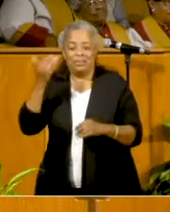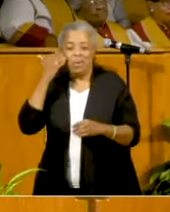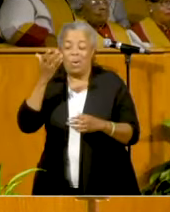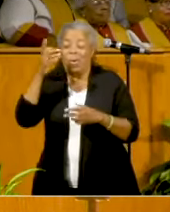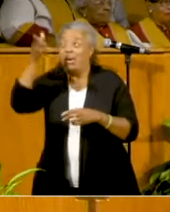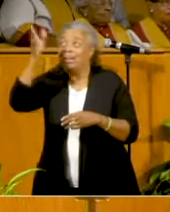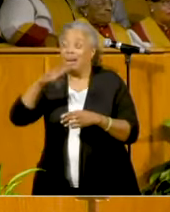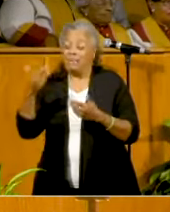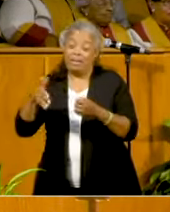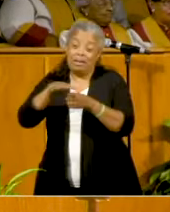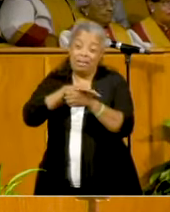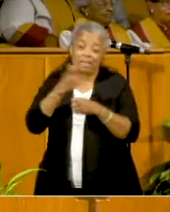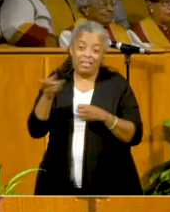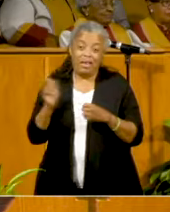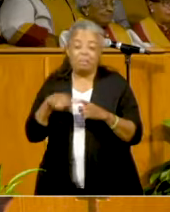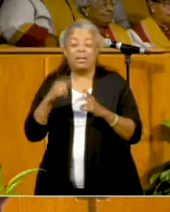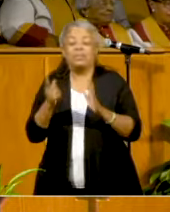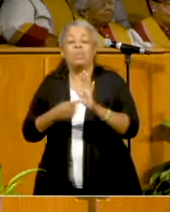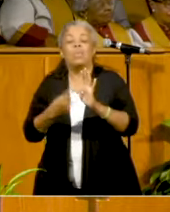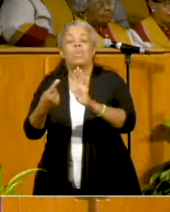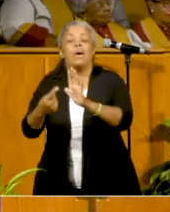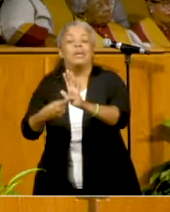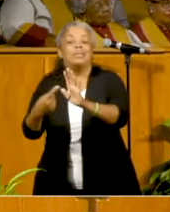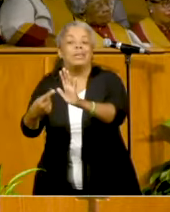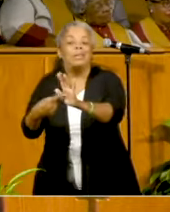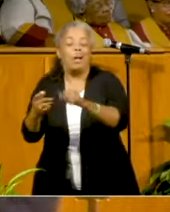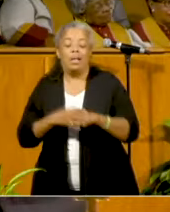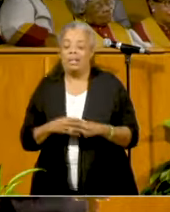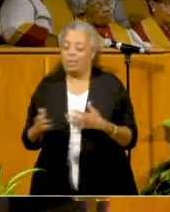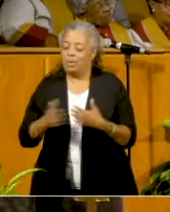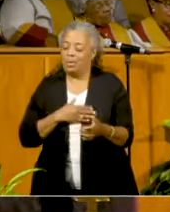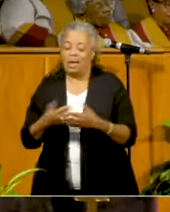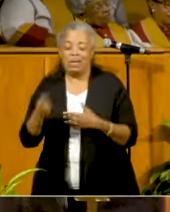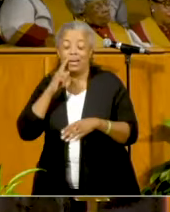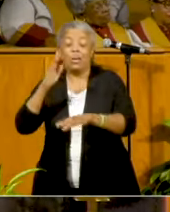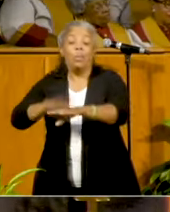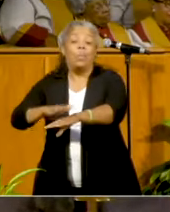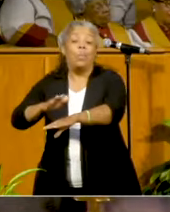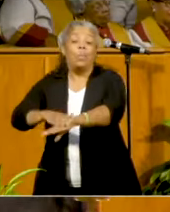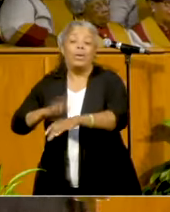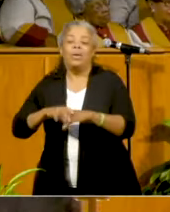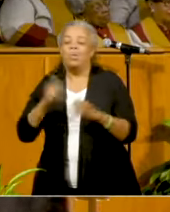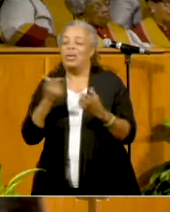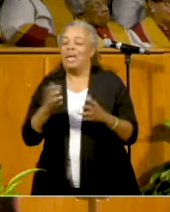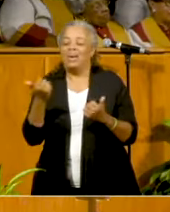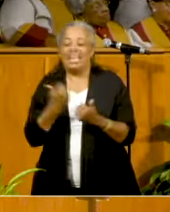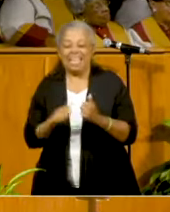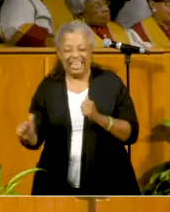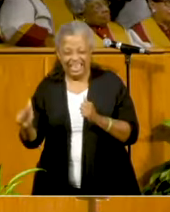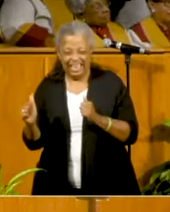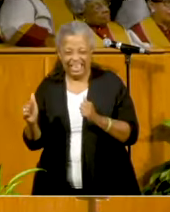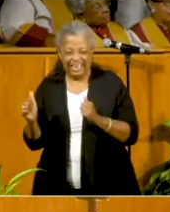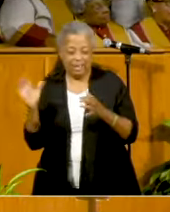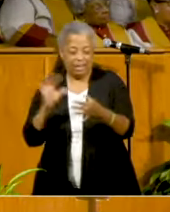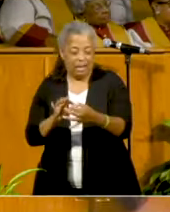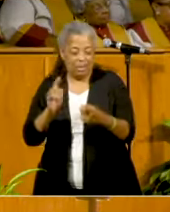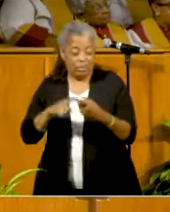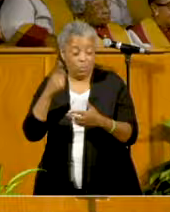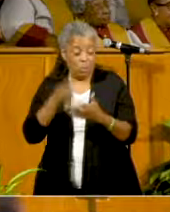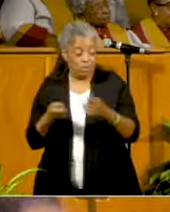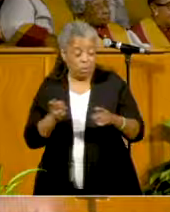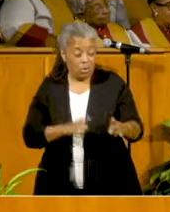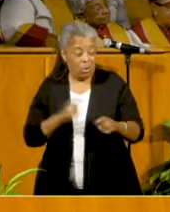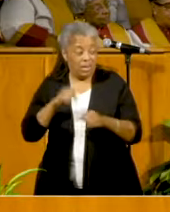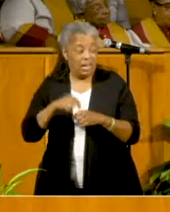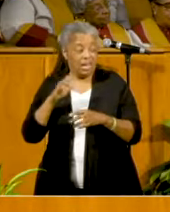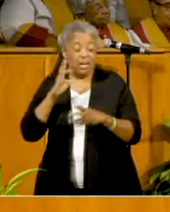Because every now and then, without warning, and without any connectivity to what's going